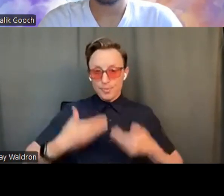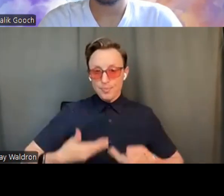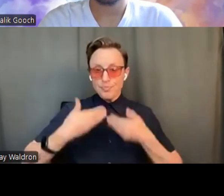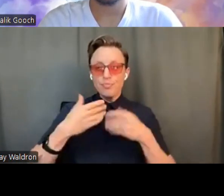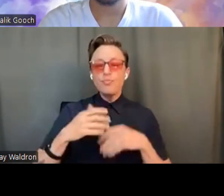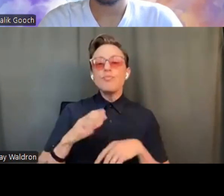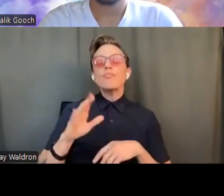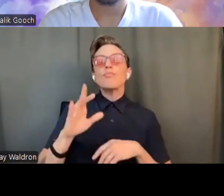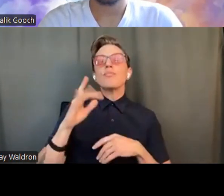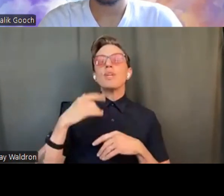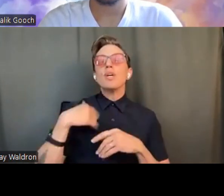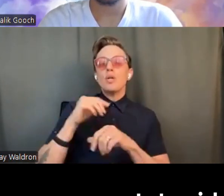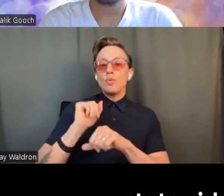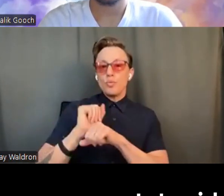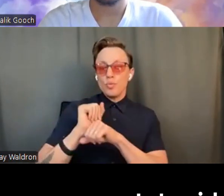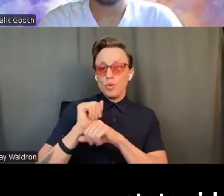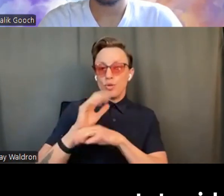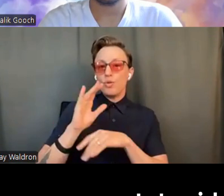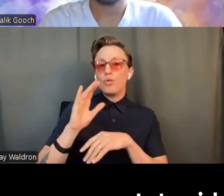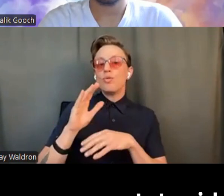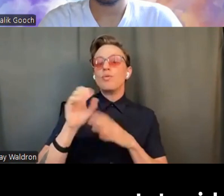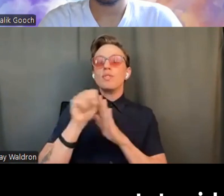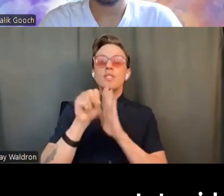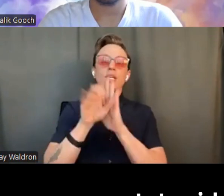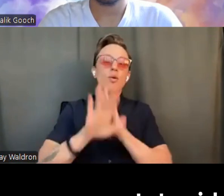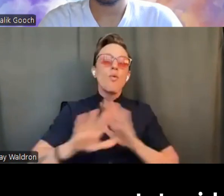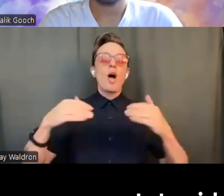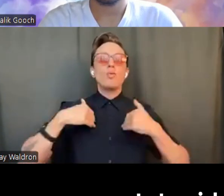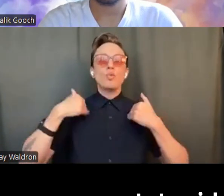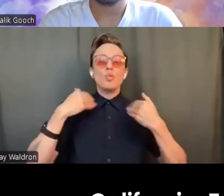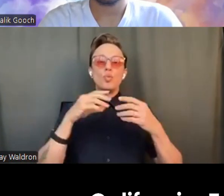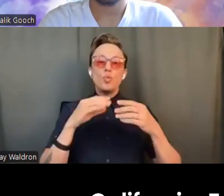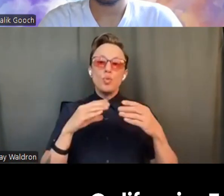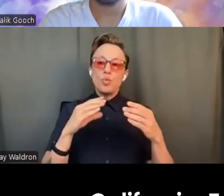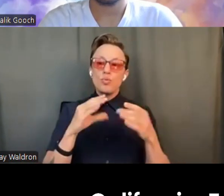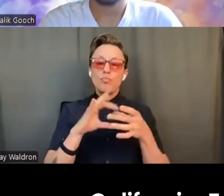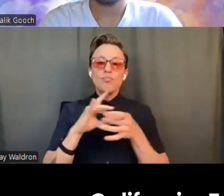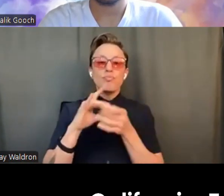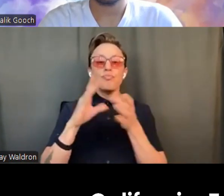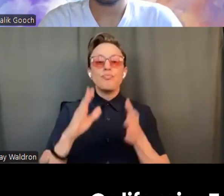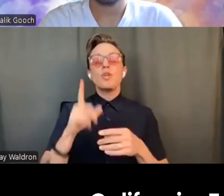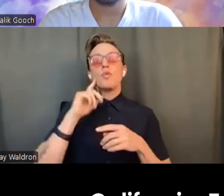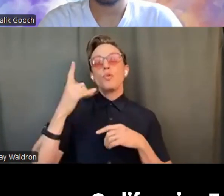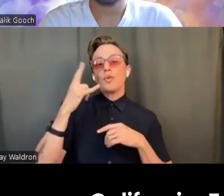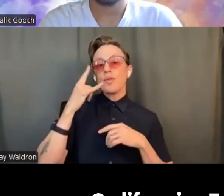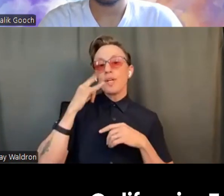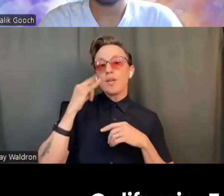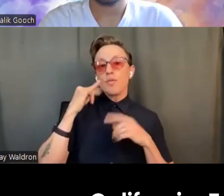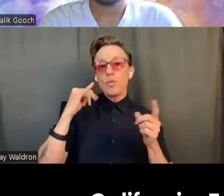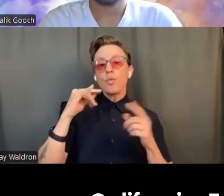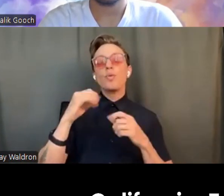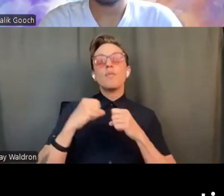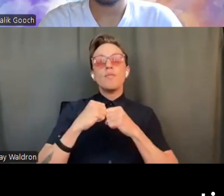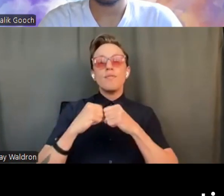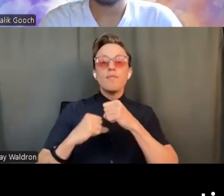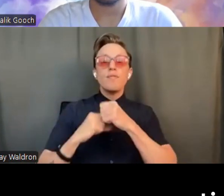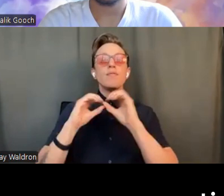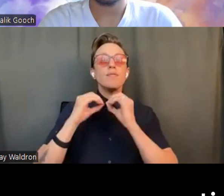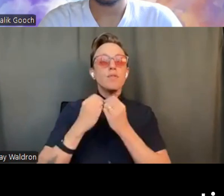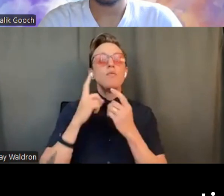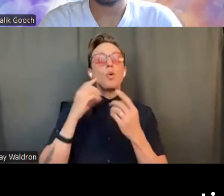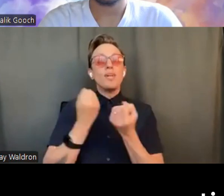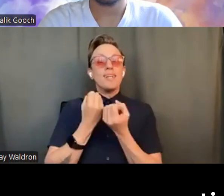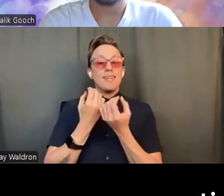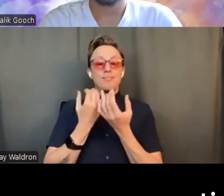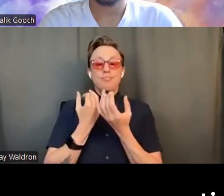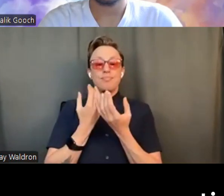I work as the statewide youth organizer for the California Foundation for Independent Living